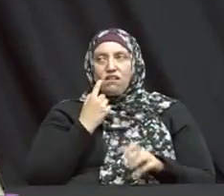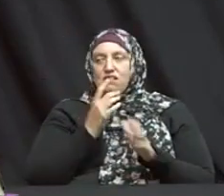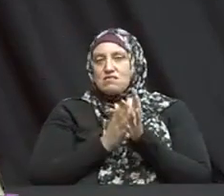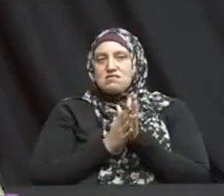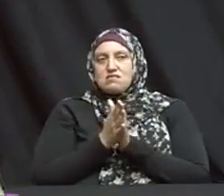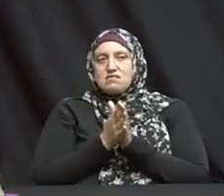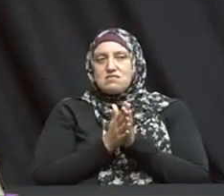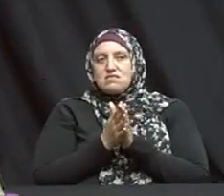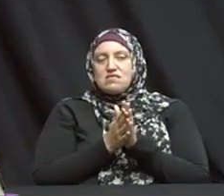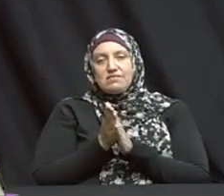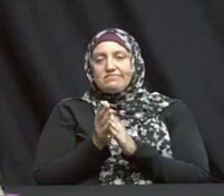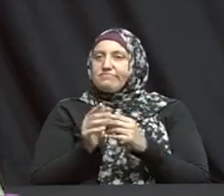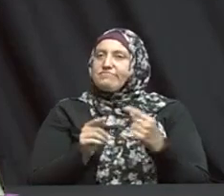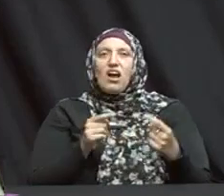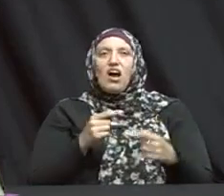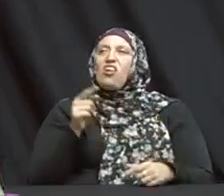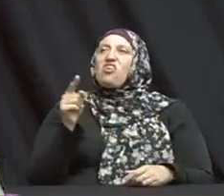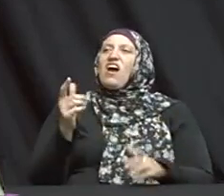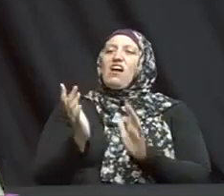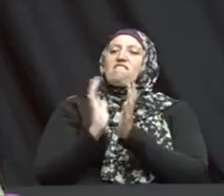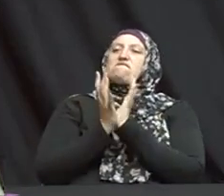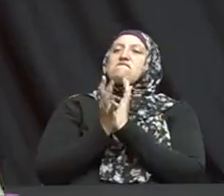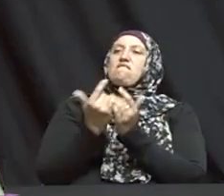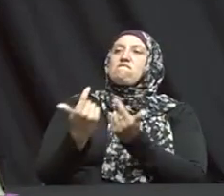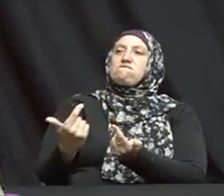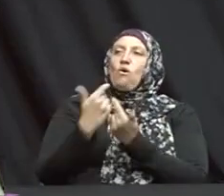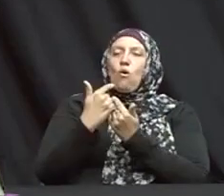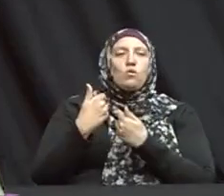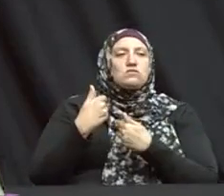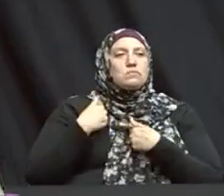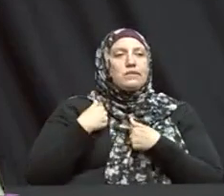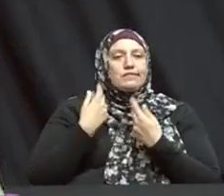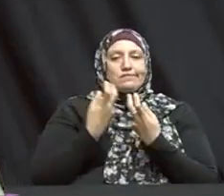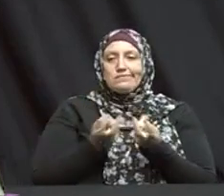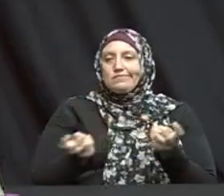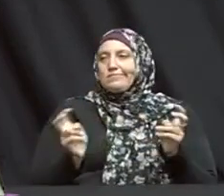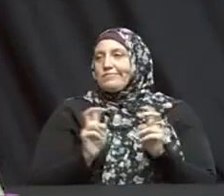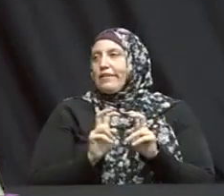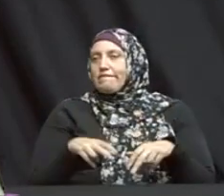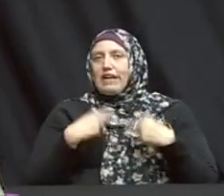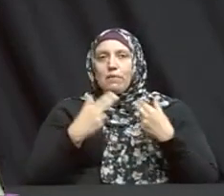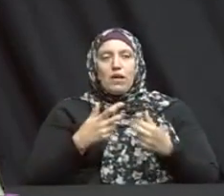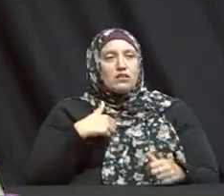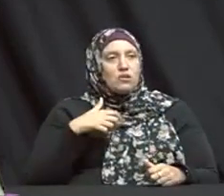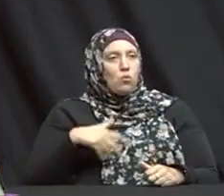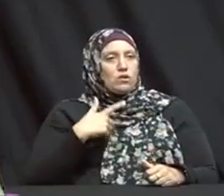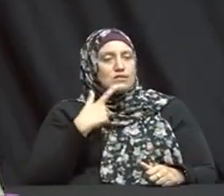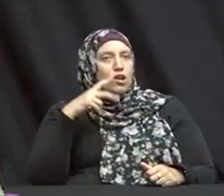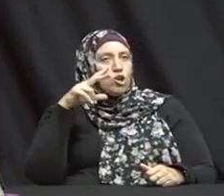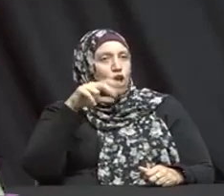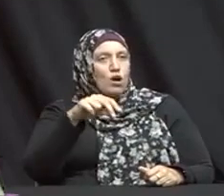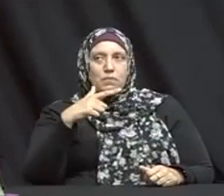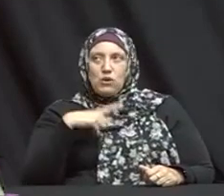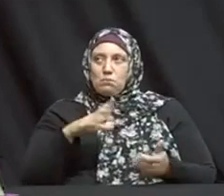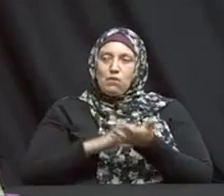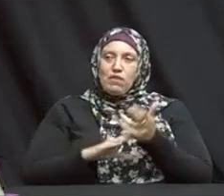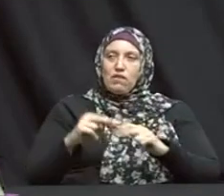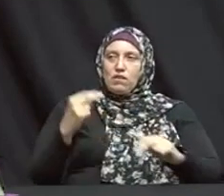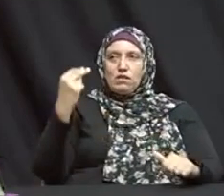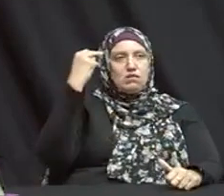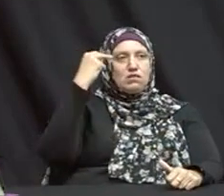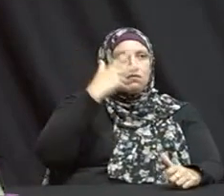I was pressured, we were sitting in a family setting, I could not say no because of the embarrassment it would cause